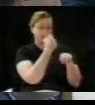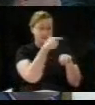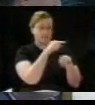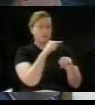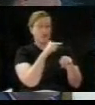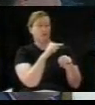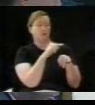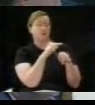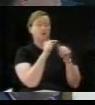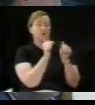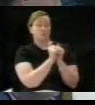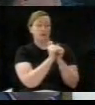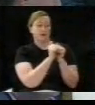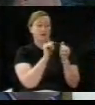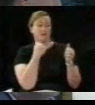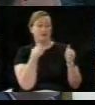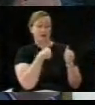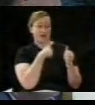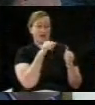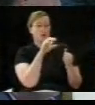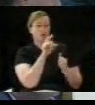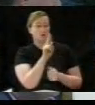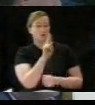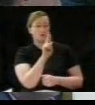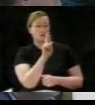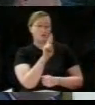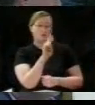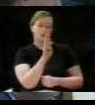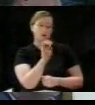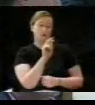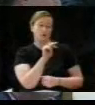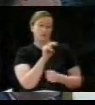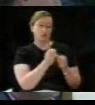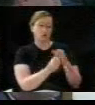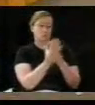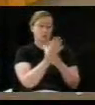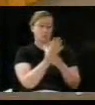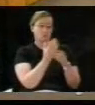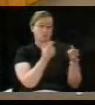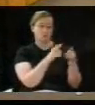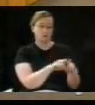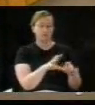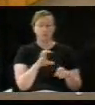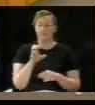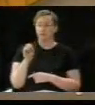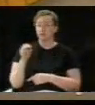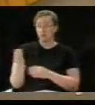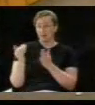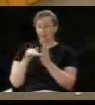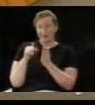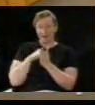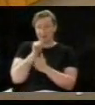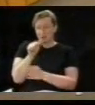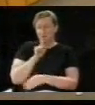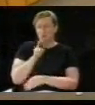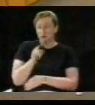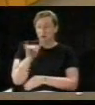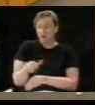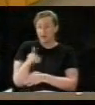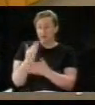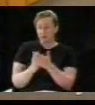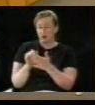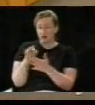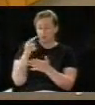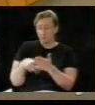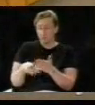our urban growth plan agreement. So, again, I'm not sure that's even part of what we're